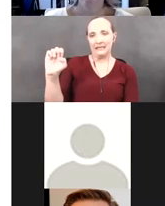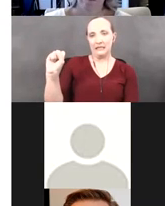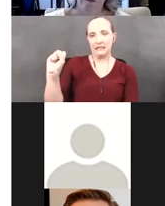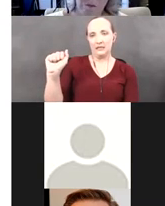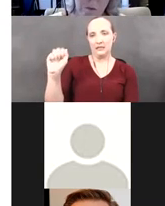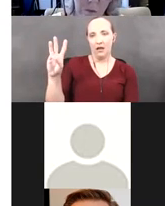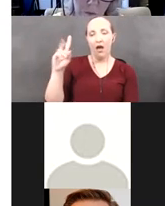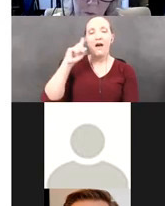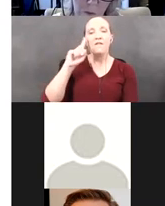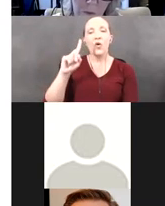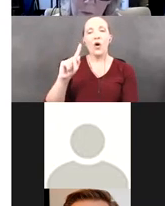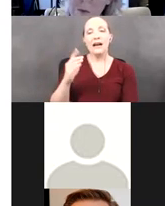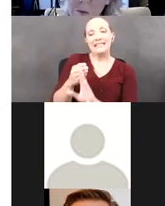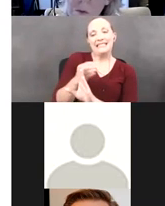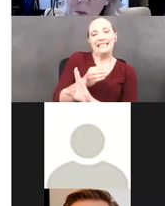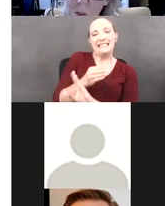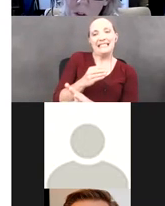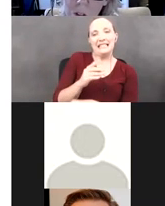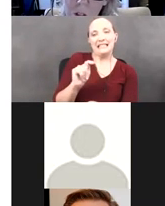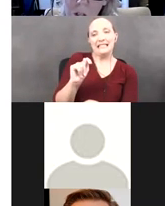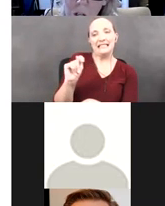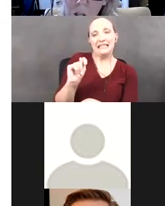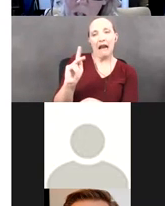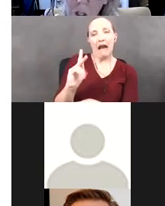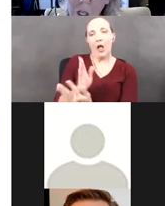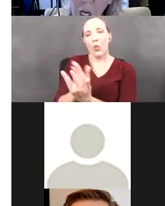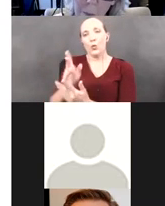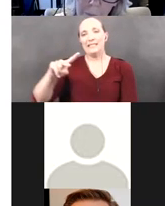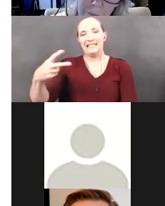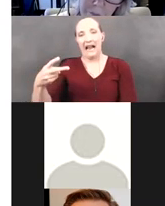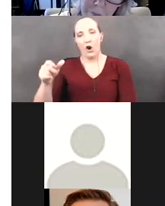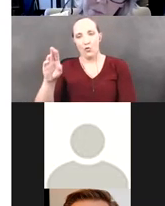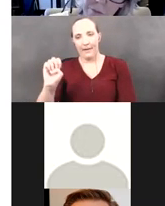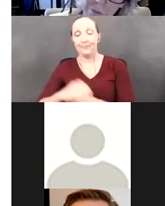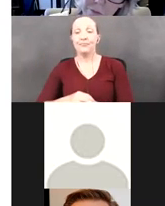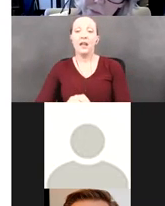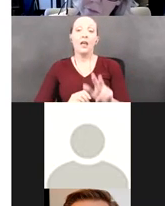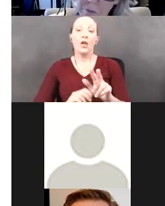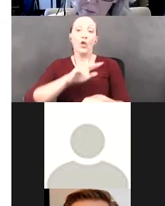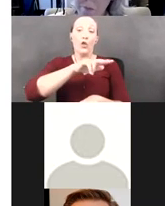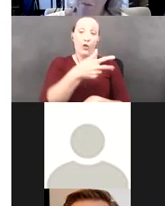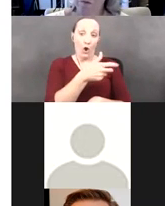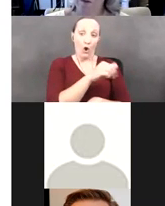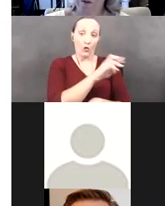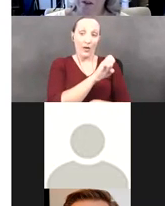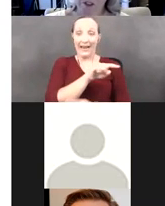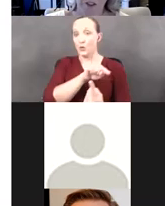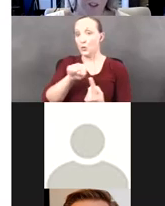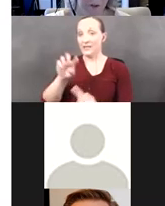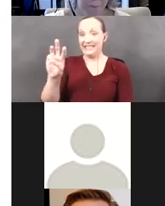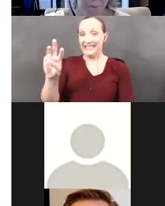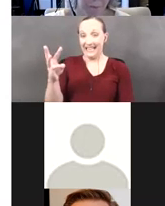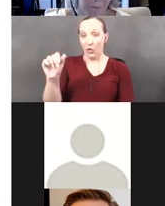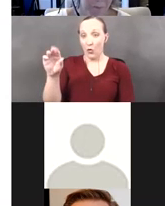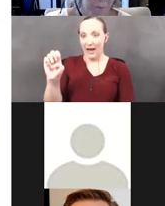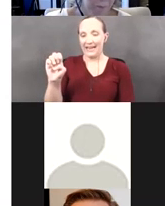si 2. los niños And están most en teachers kinder in grades transicional a 3 through segundo. 6 Y la are mayoría de using tercero a Kami to sexto collect utilizan work. Kami So para that